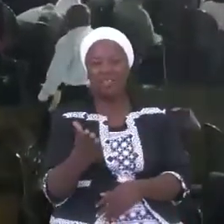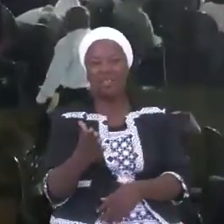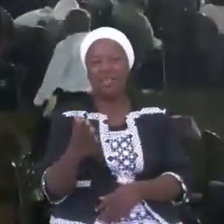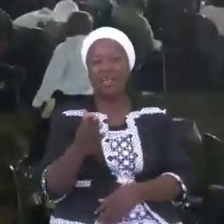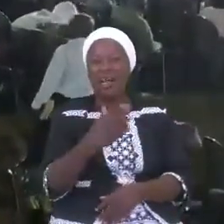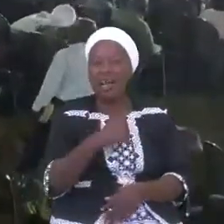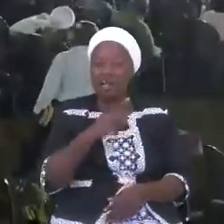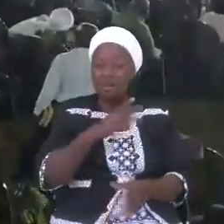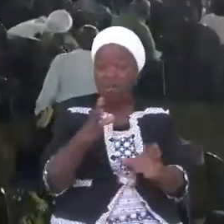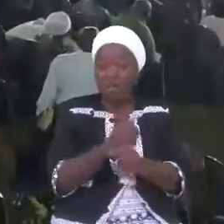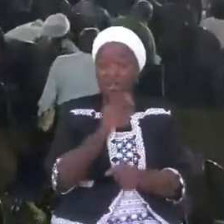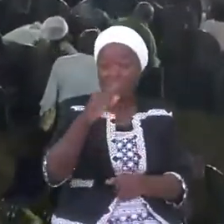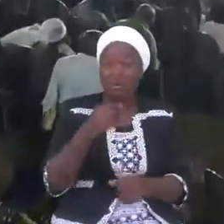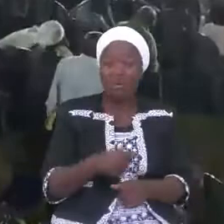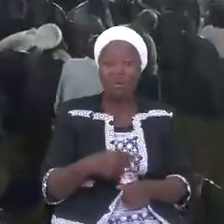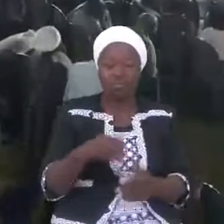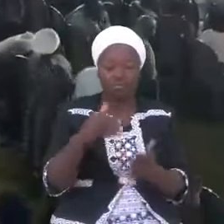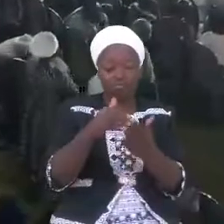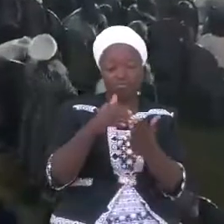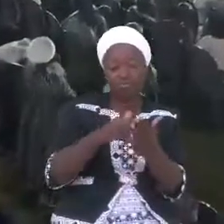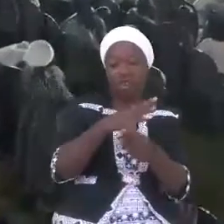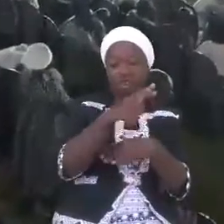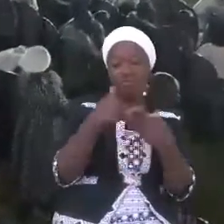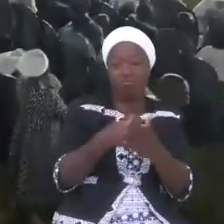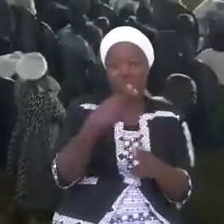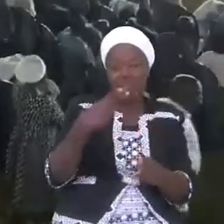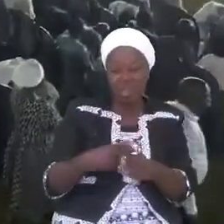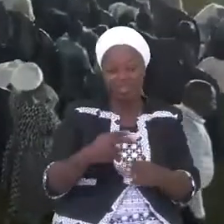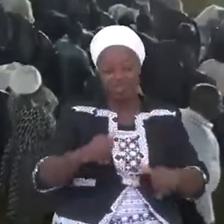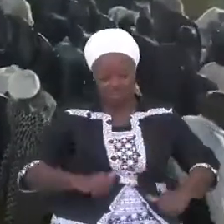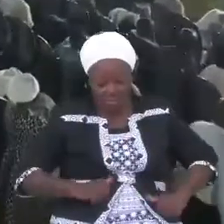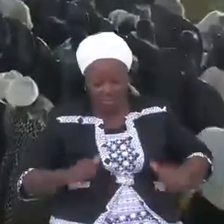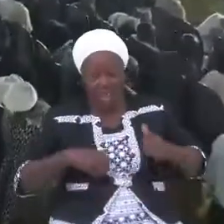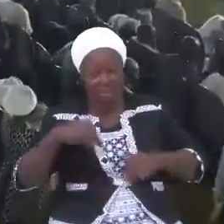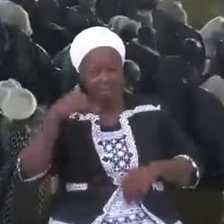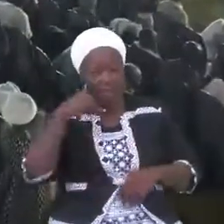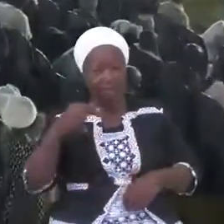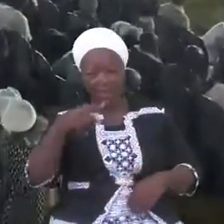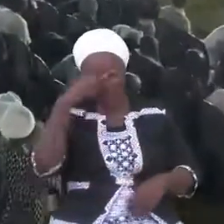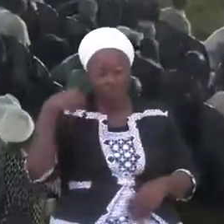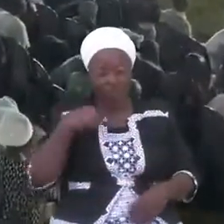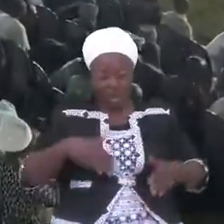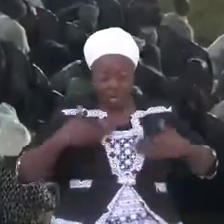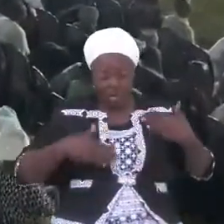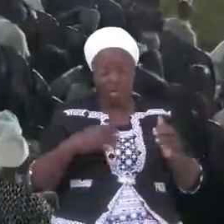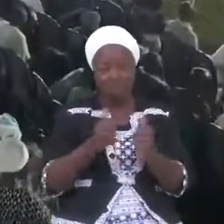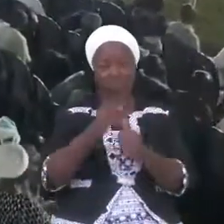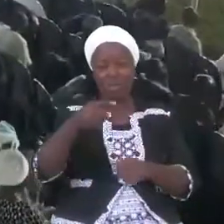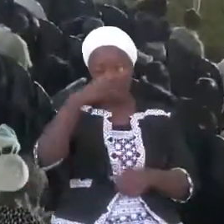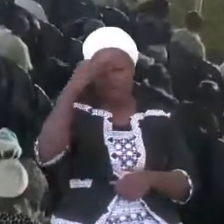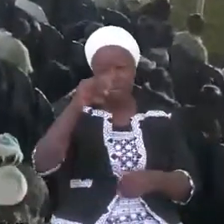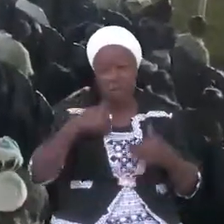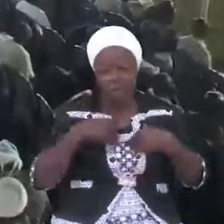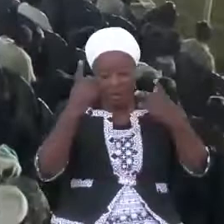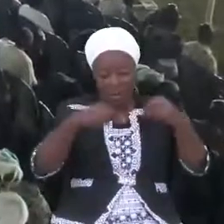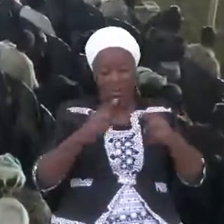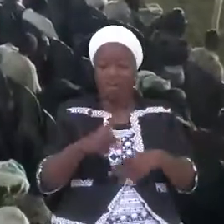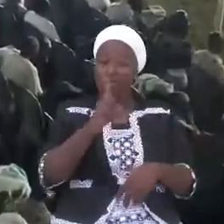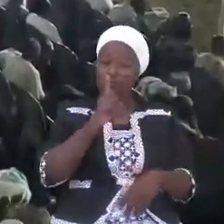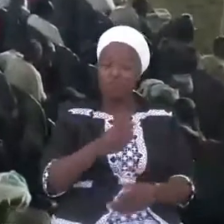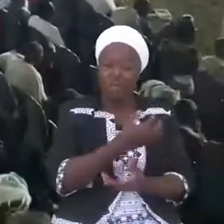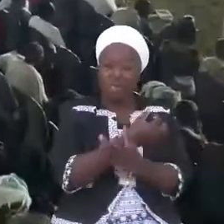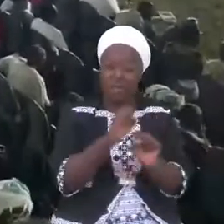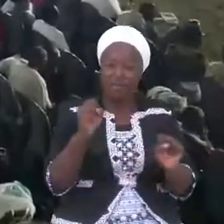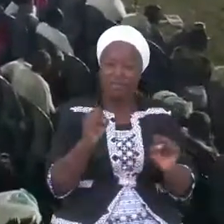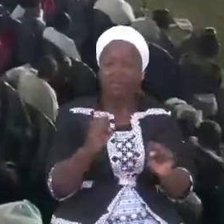And they'll take your details. We're rejoicing with you because you have come to the real